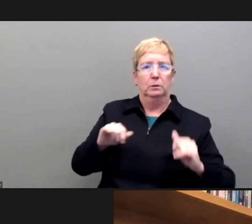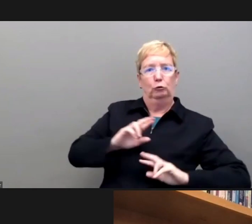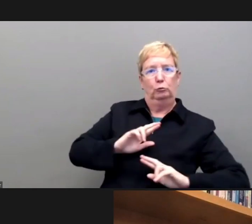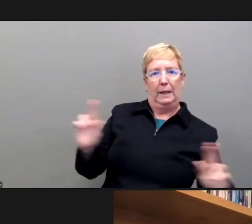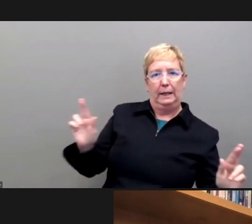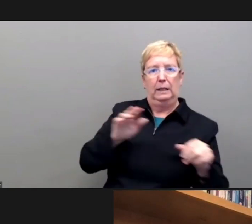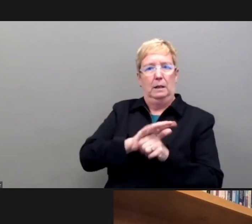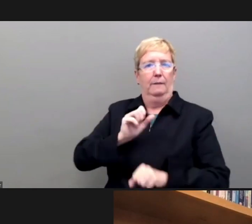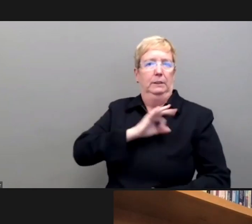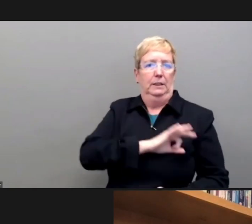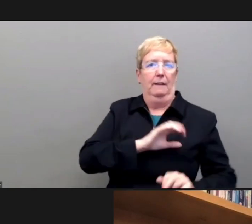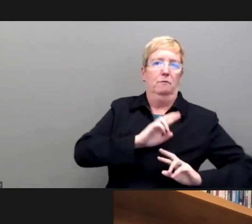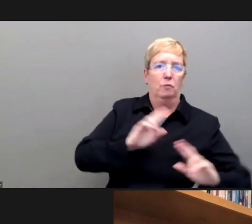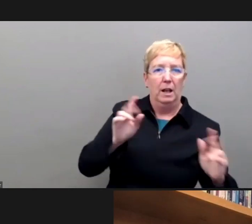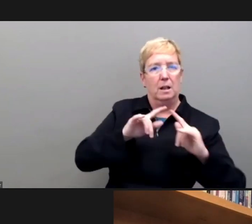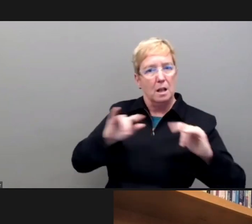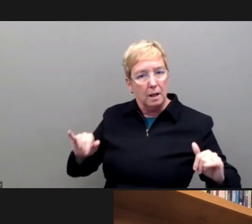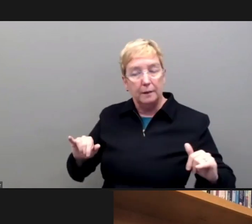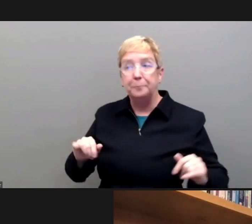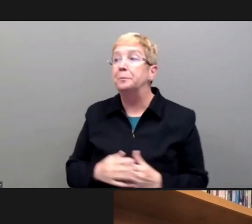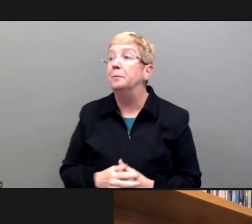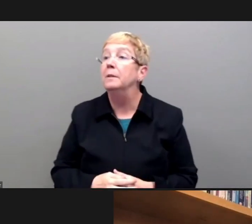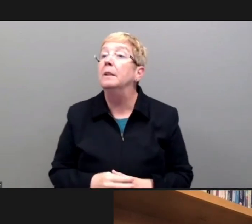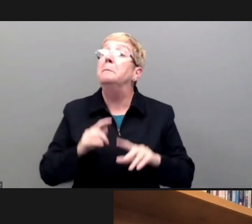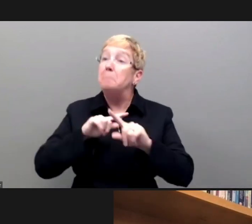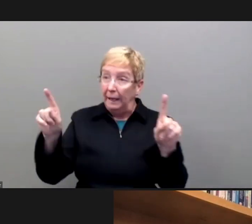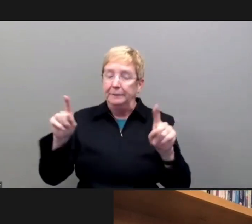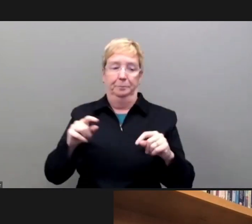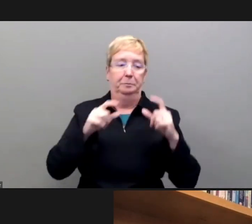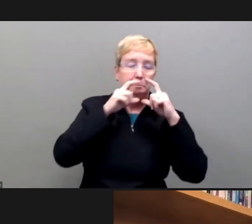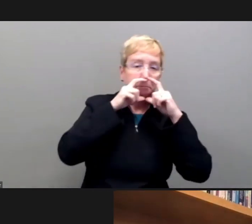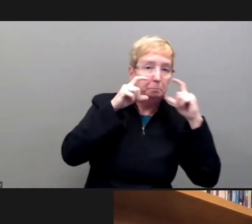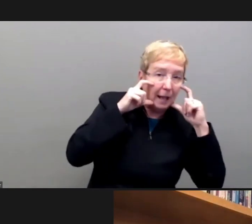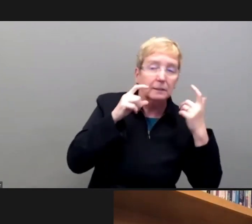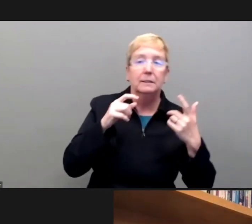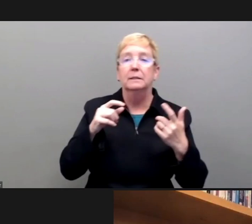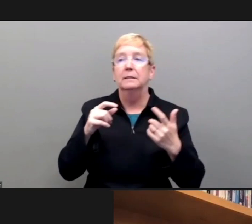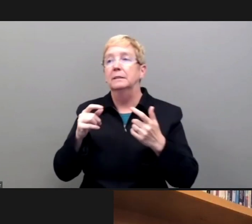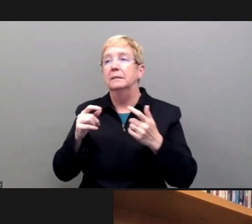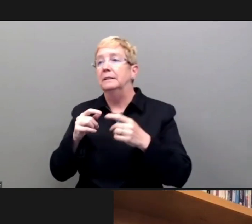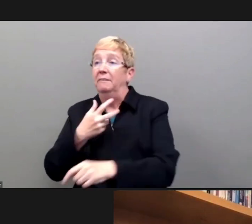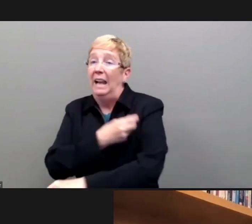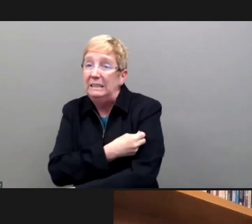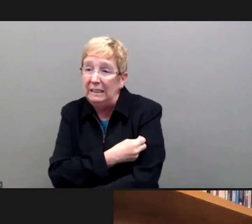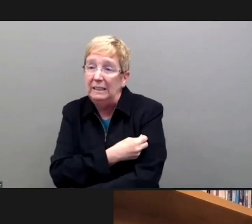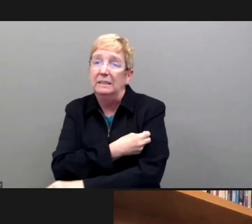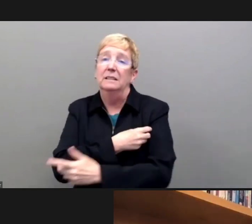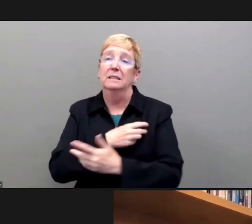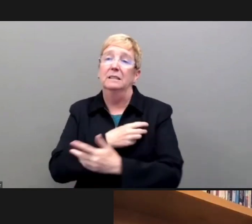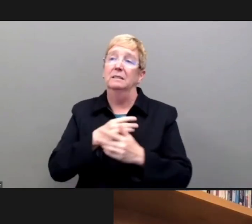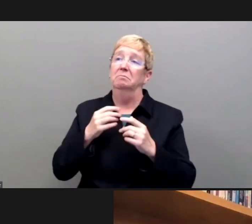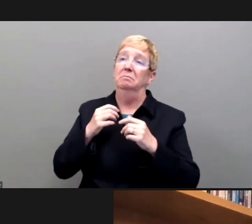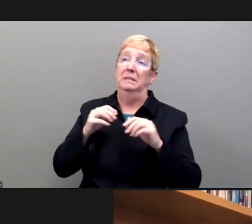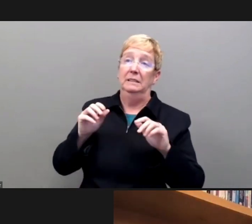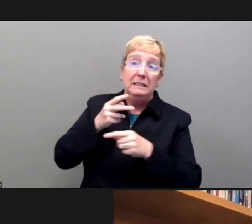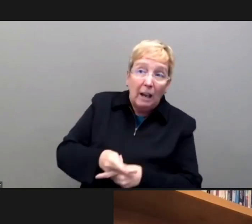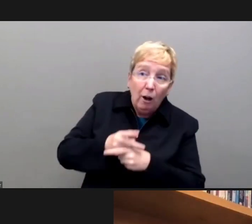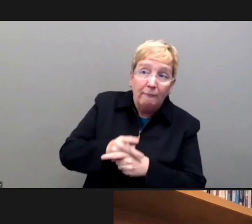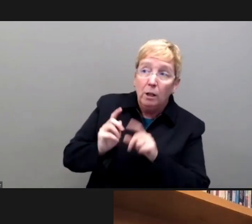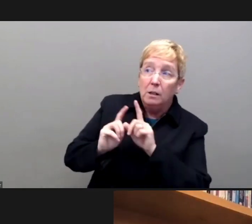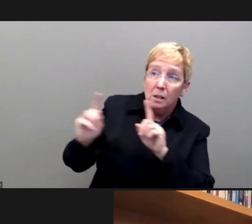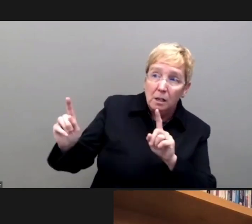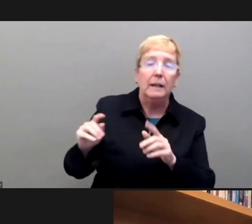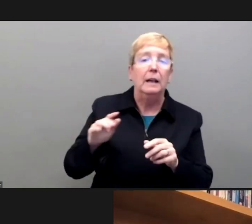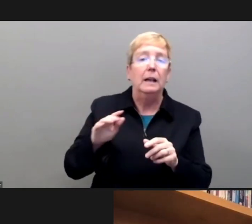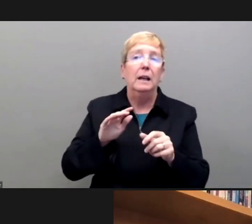and vaccines, that these three things will do enough. I wish it was enough to eradicate COVID. It isn't